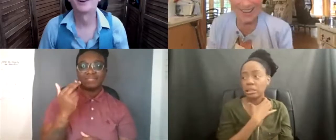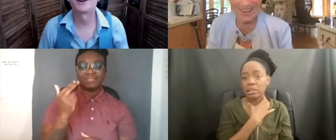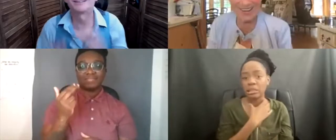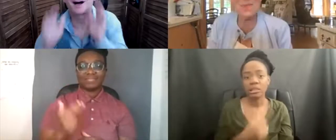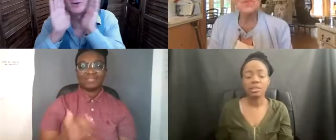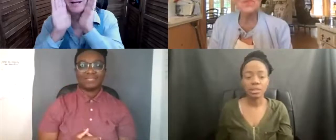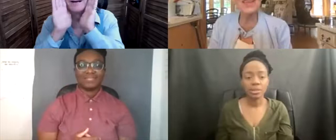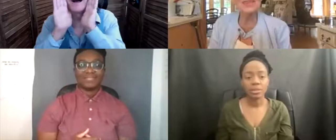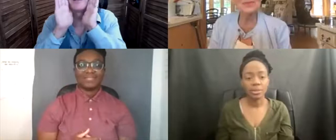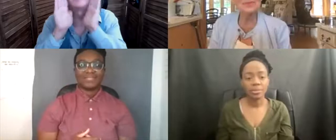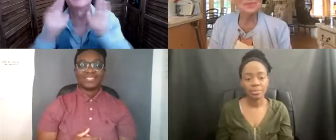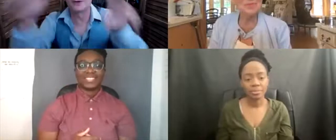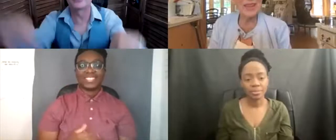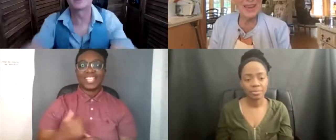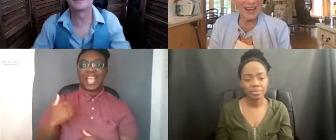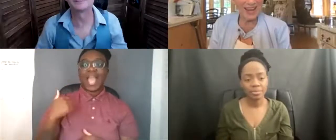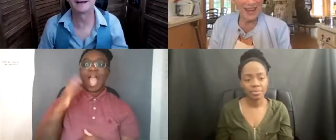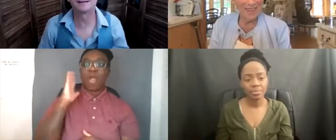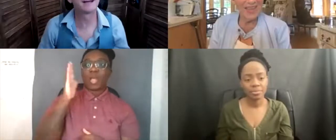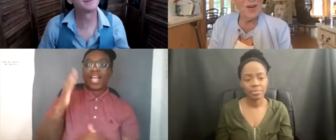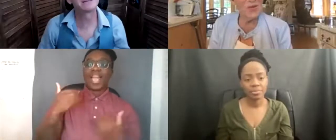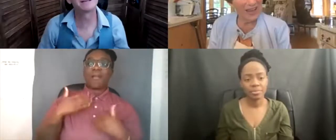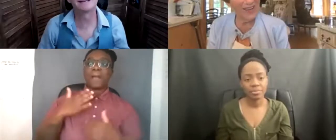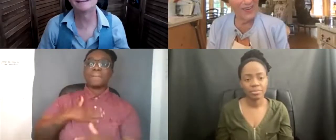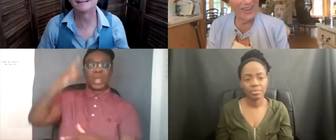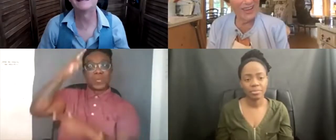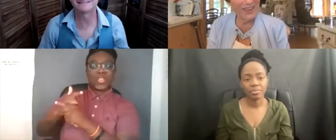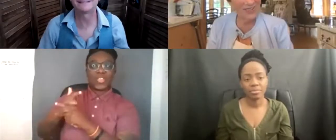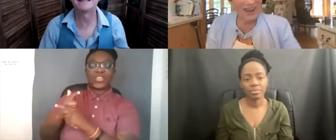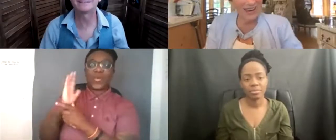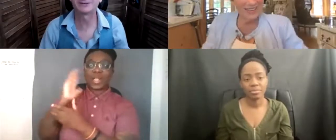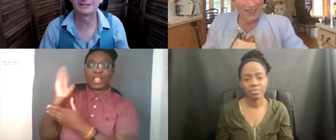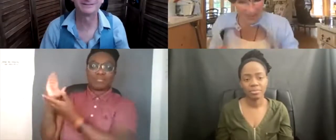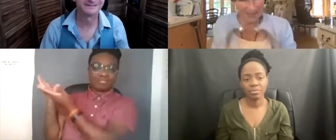Oh. Well, I'll have my brother come to LA.